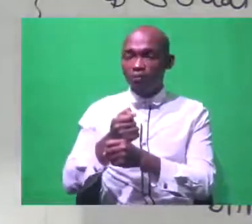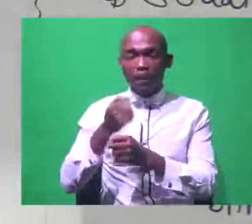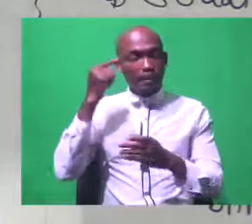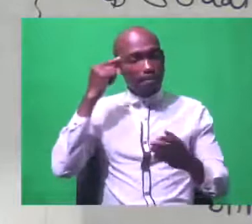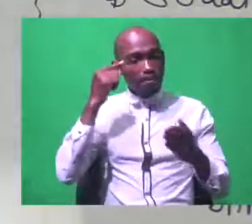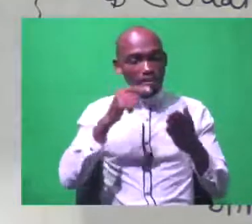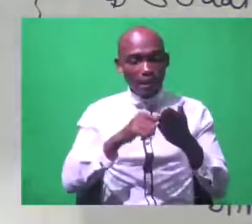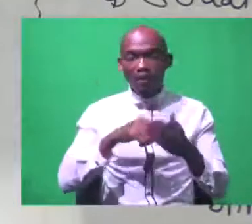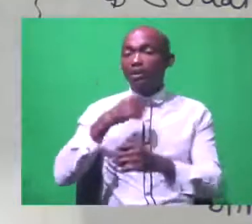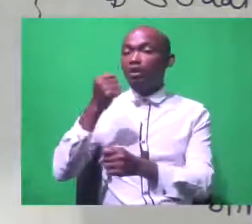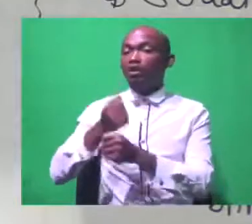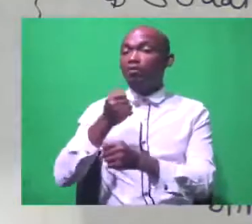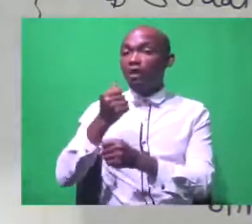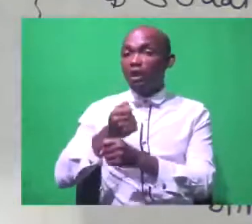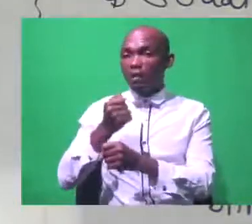Means of